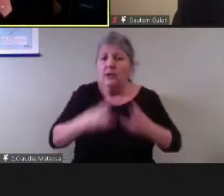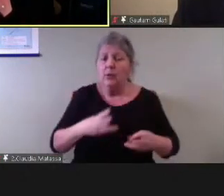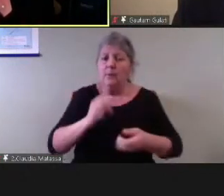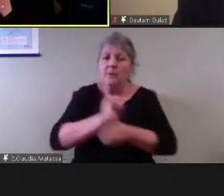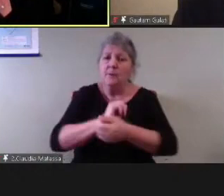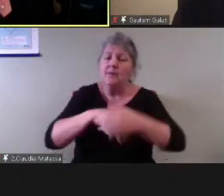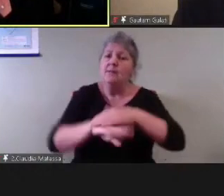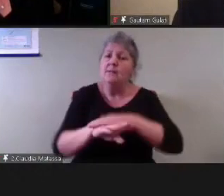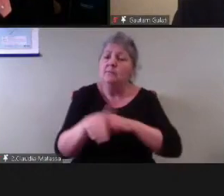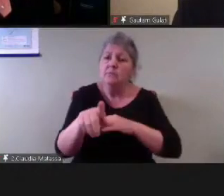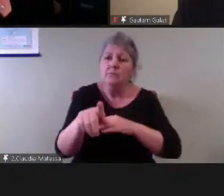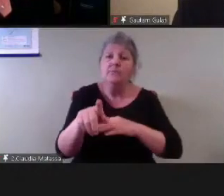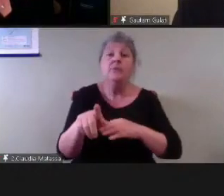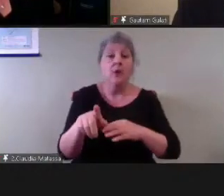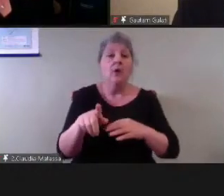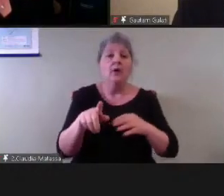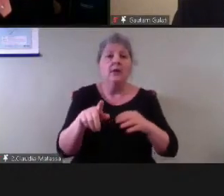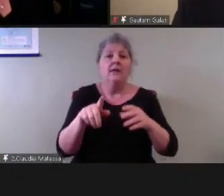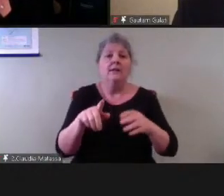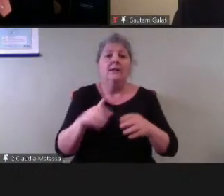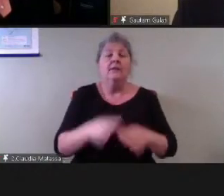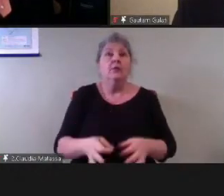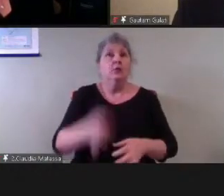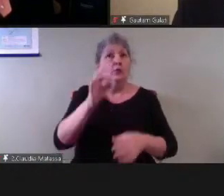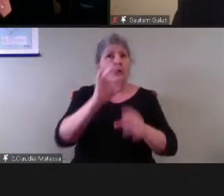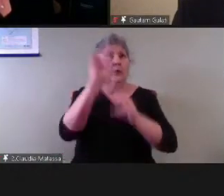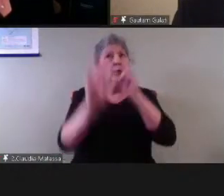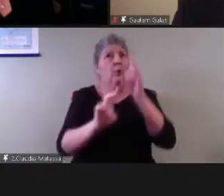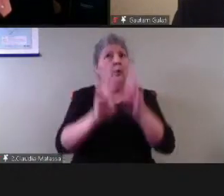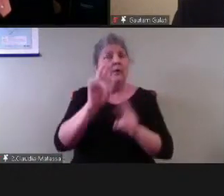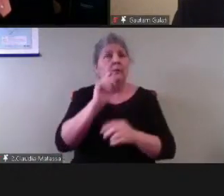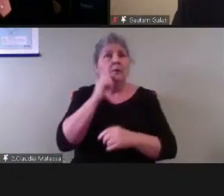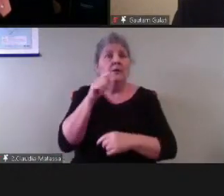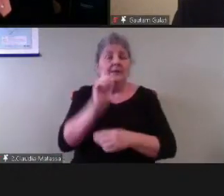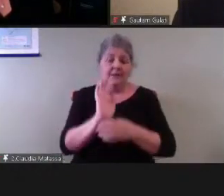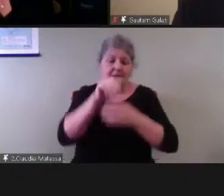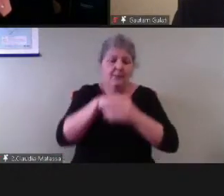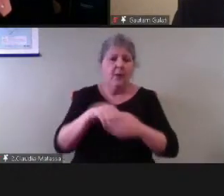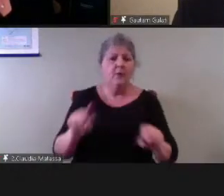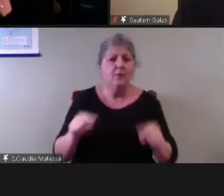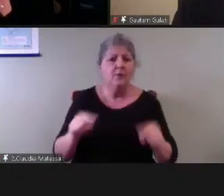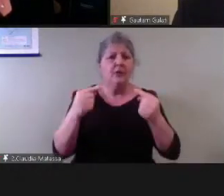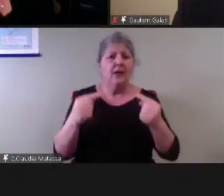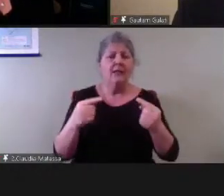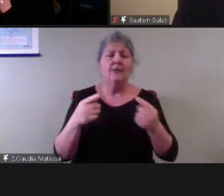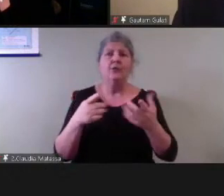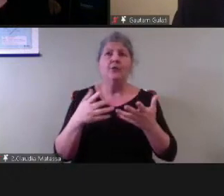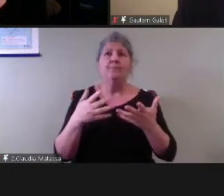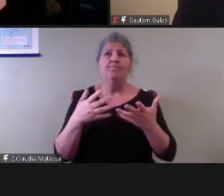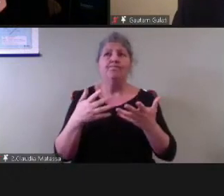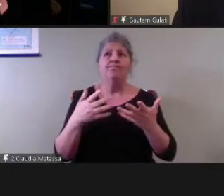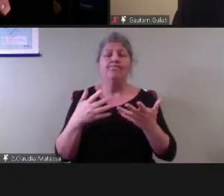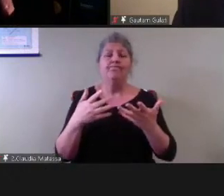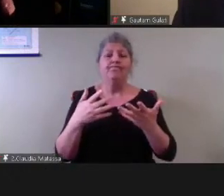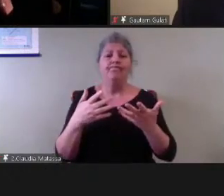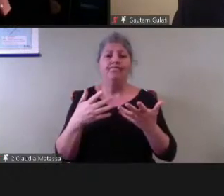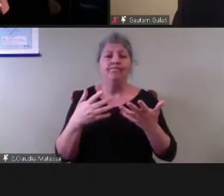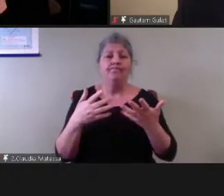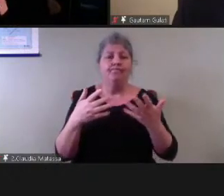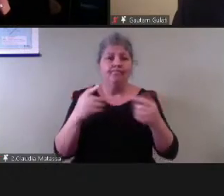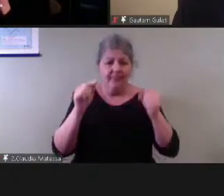day? Yeah, absolutely. And it's a great question, because this is part of the challenge, is that those comorbidities and